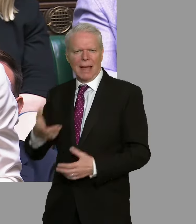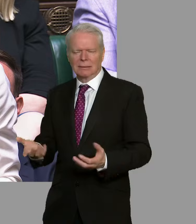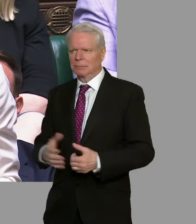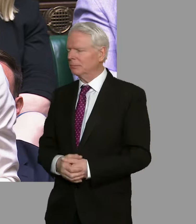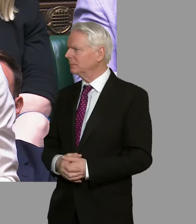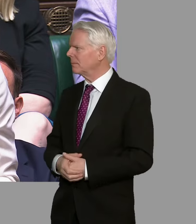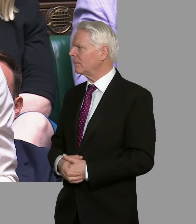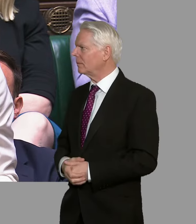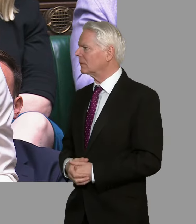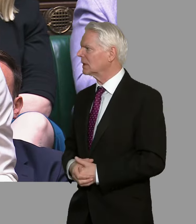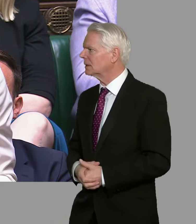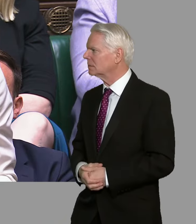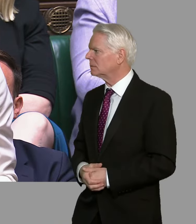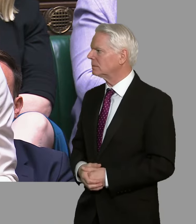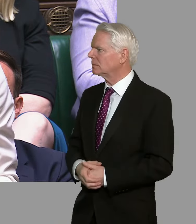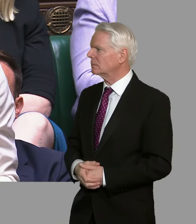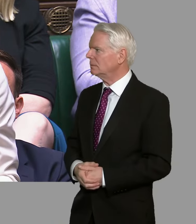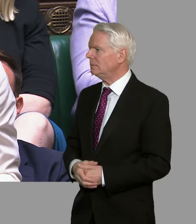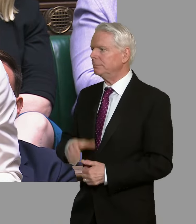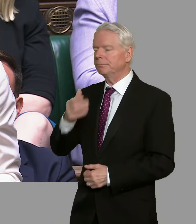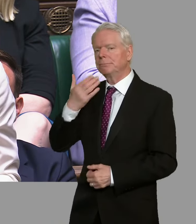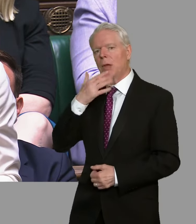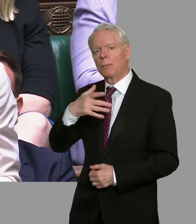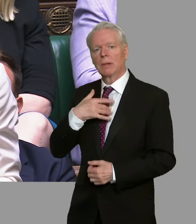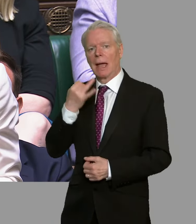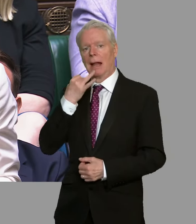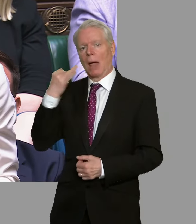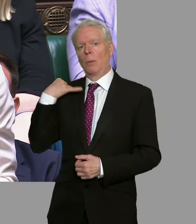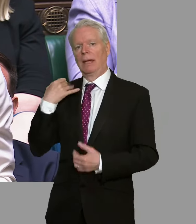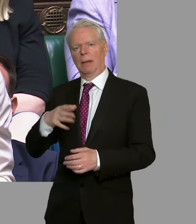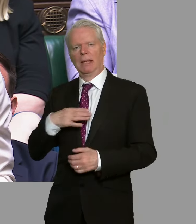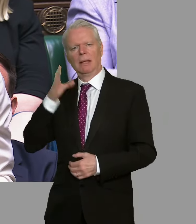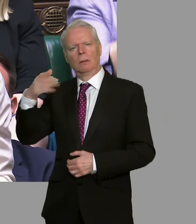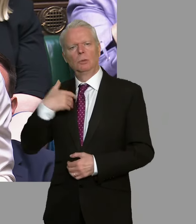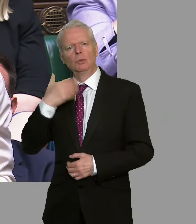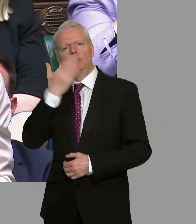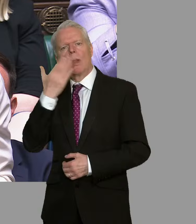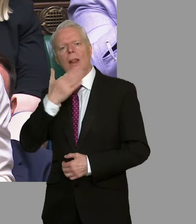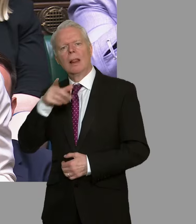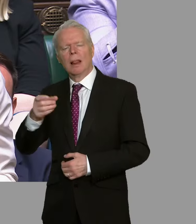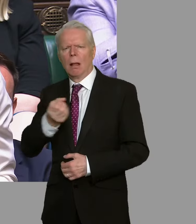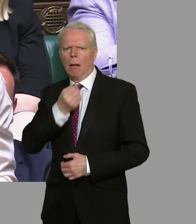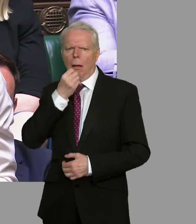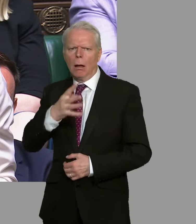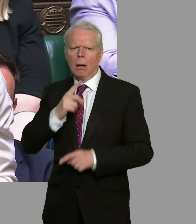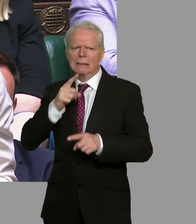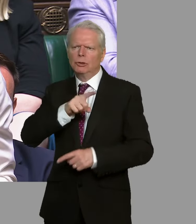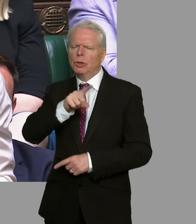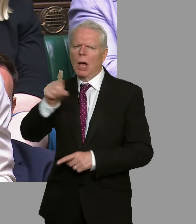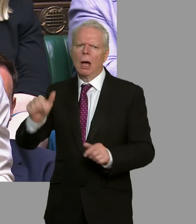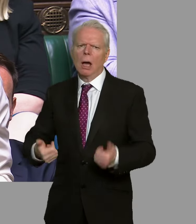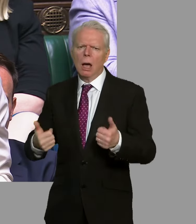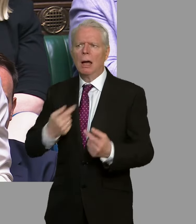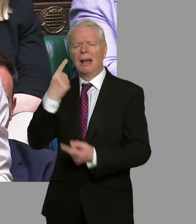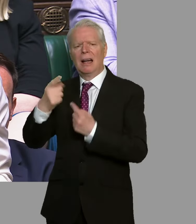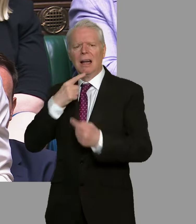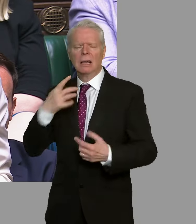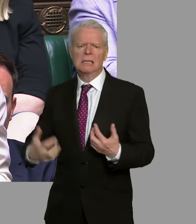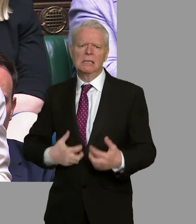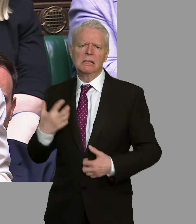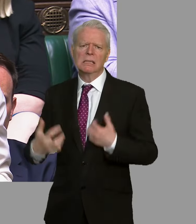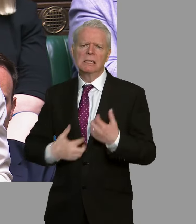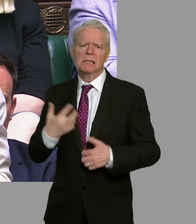being non-verbal and requiring personal support, has been waiting for over 18 months for an EHCP, and there is a risk now that he won't get